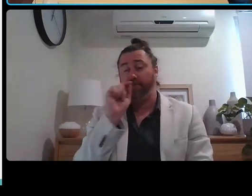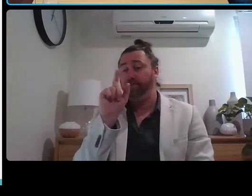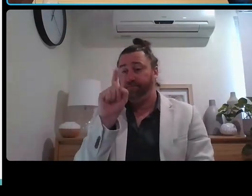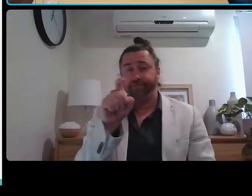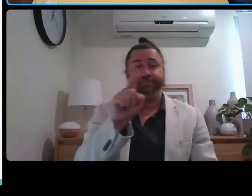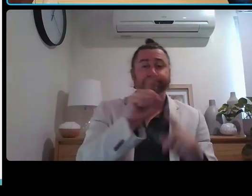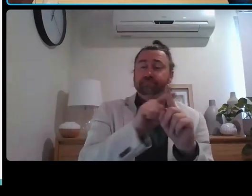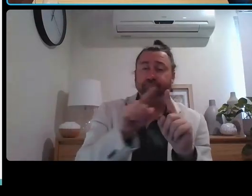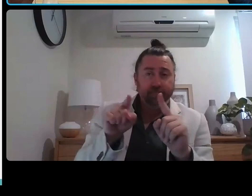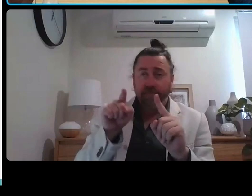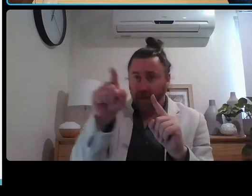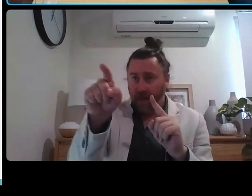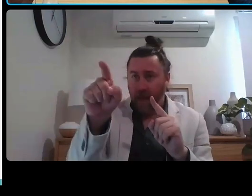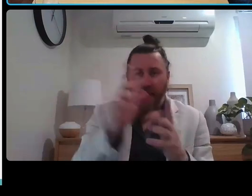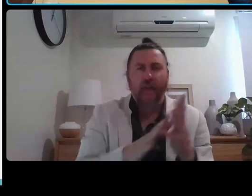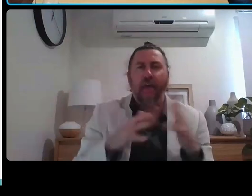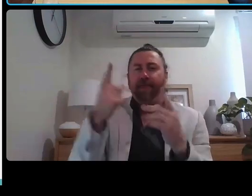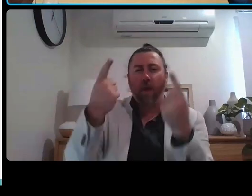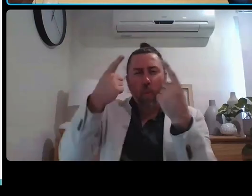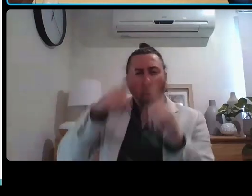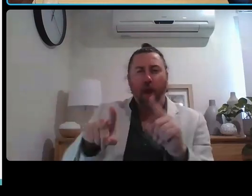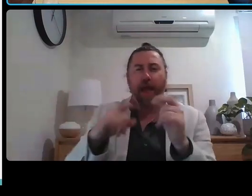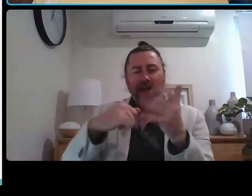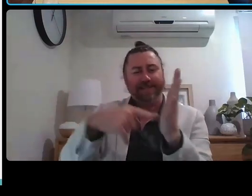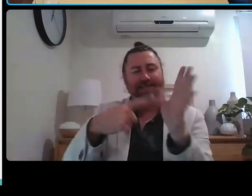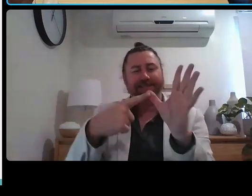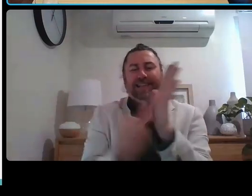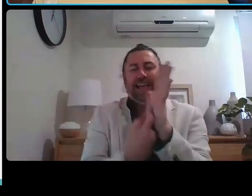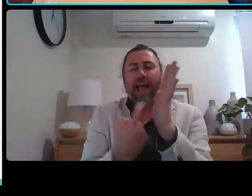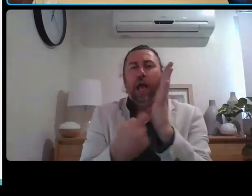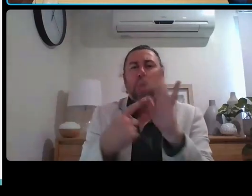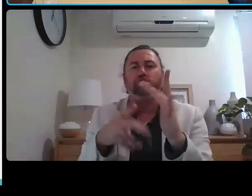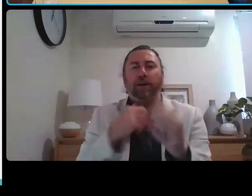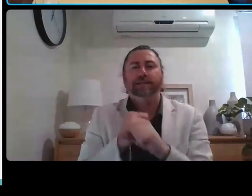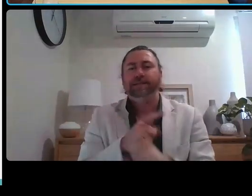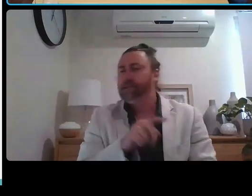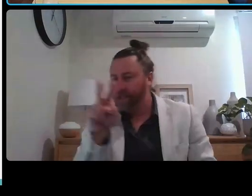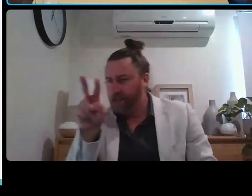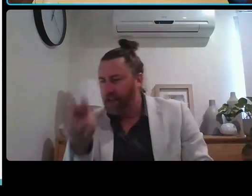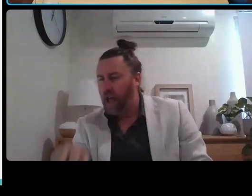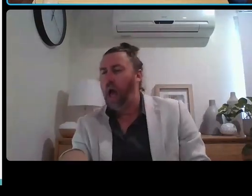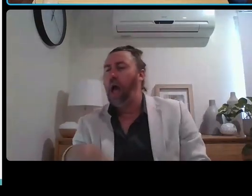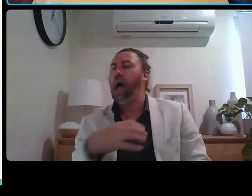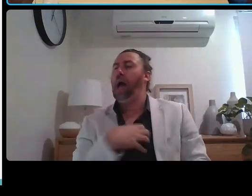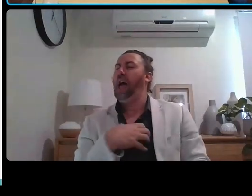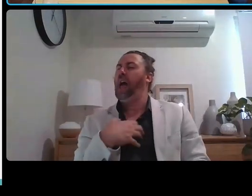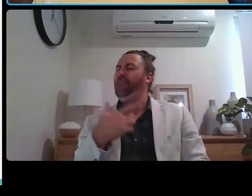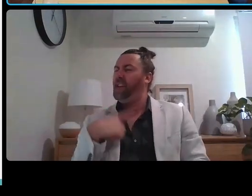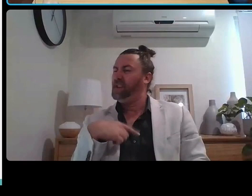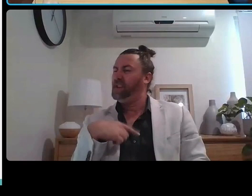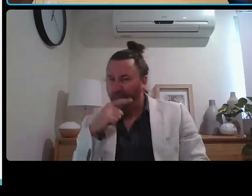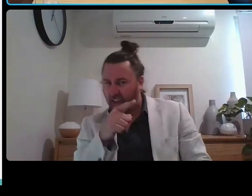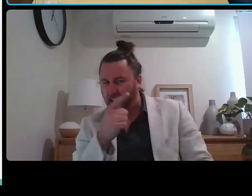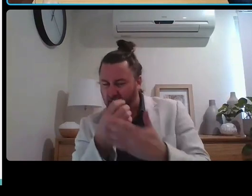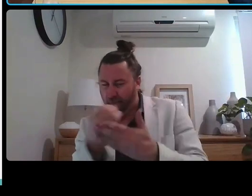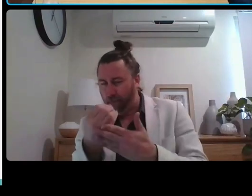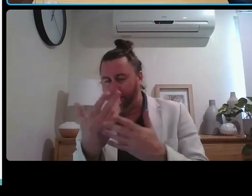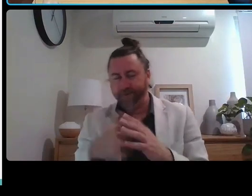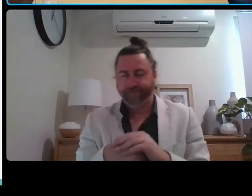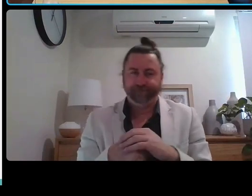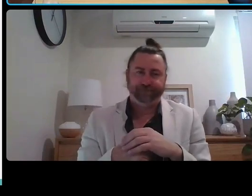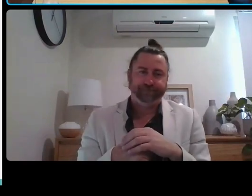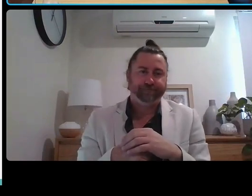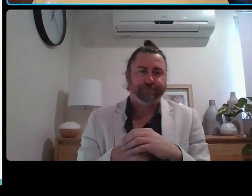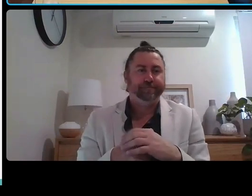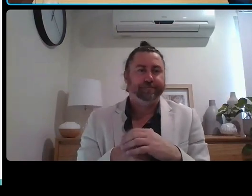that explains the calculations in more detail, as well as the simple display of information here. The staffing page